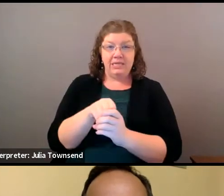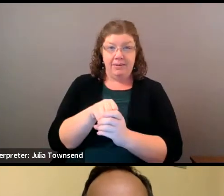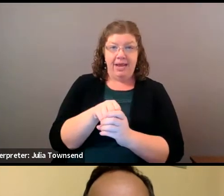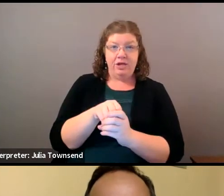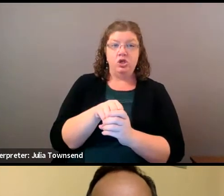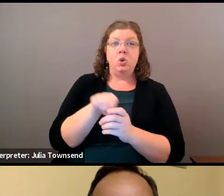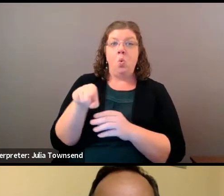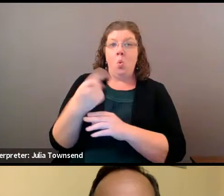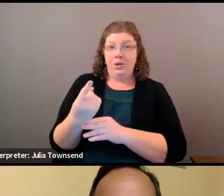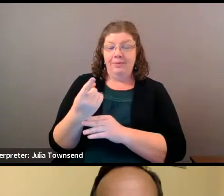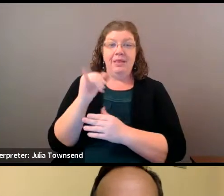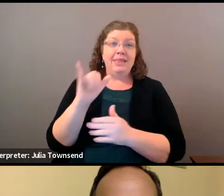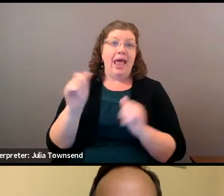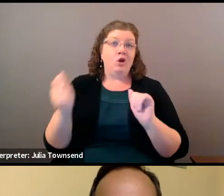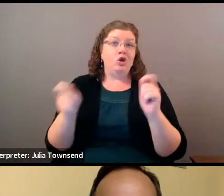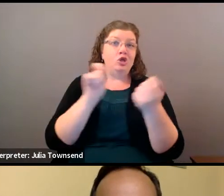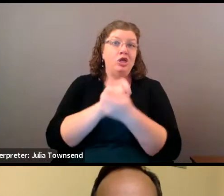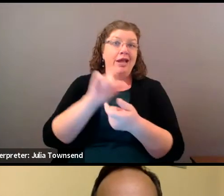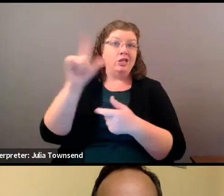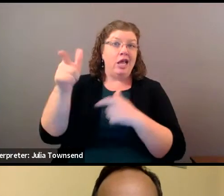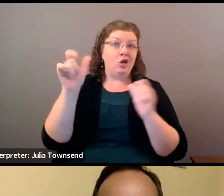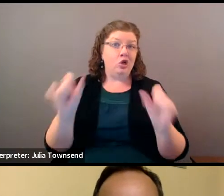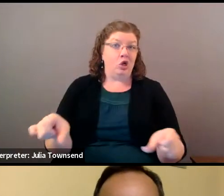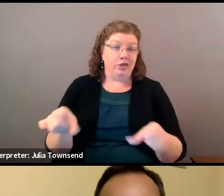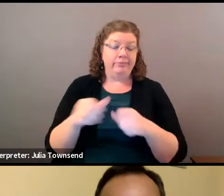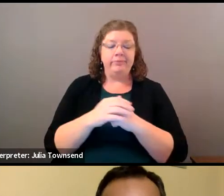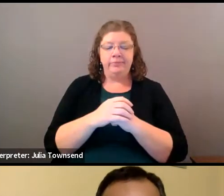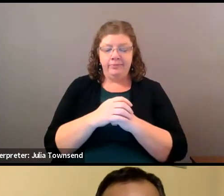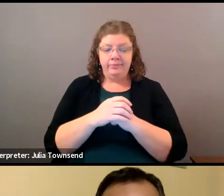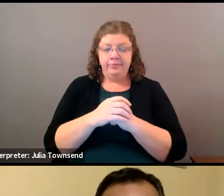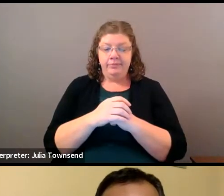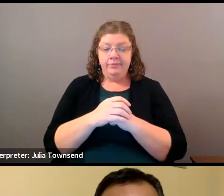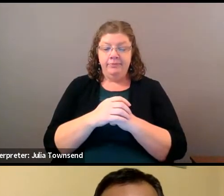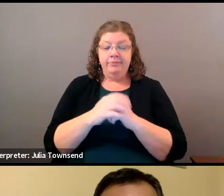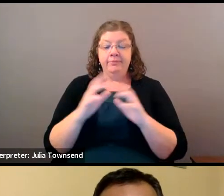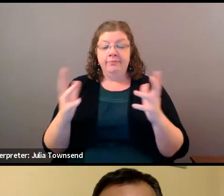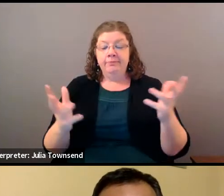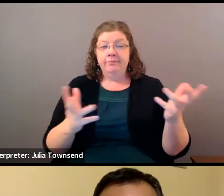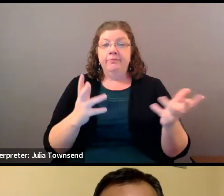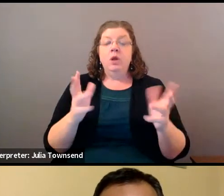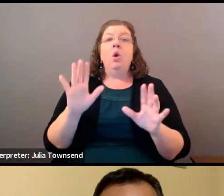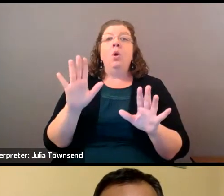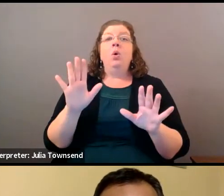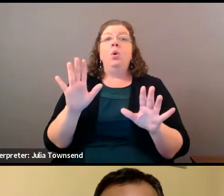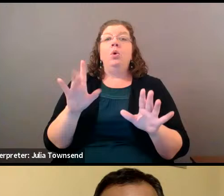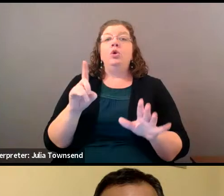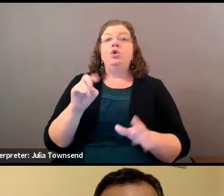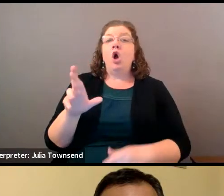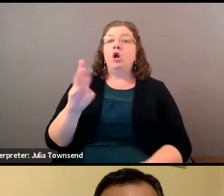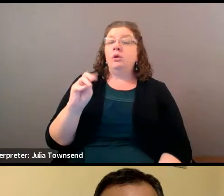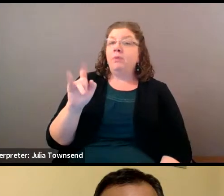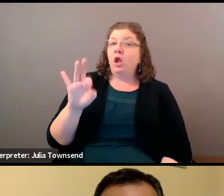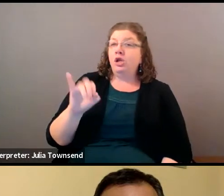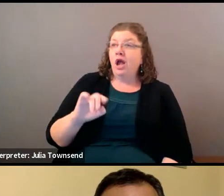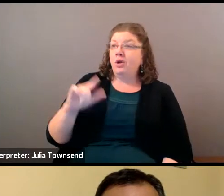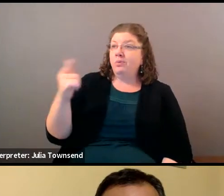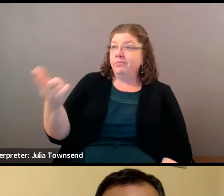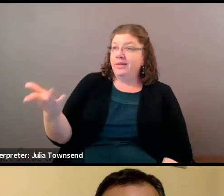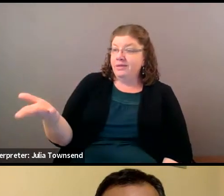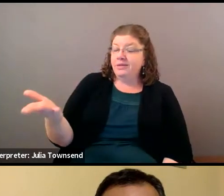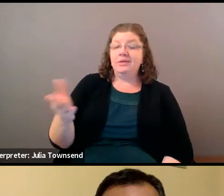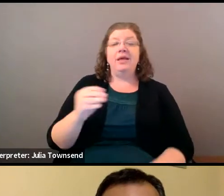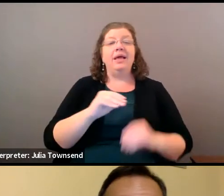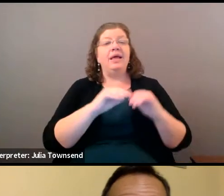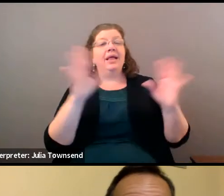only, but that could always change also. So Dr. Maldonado, please.